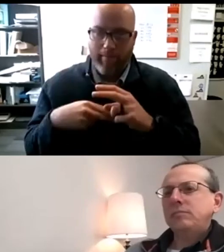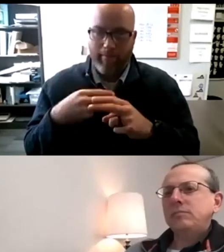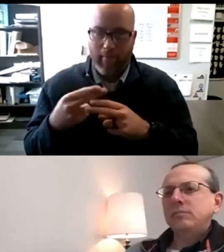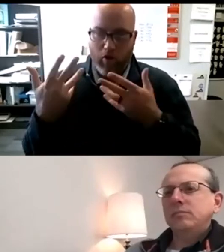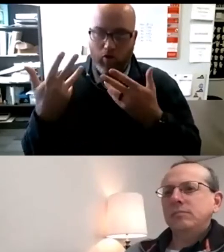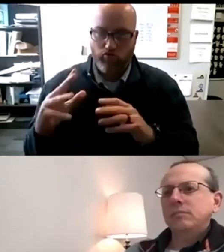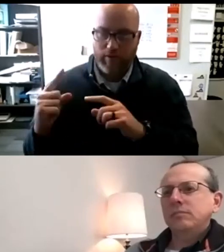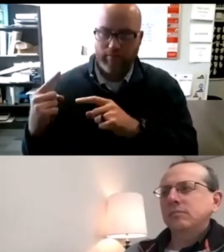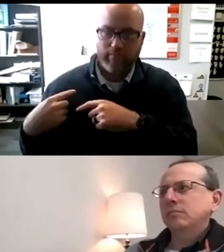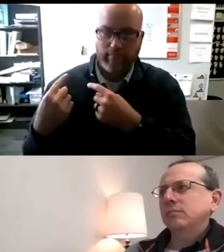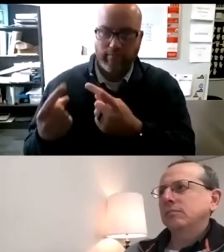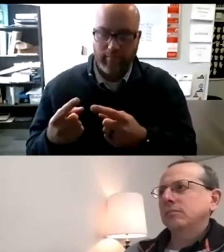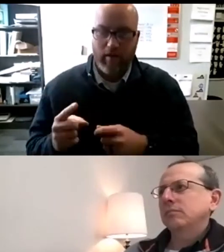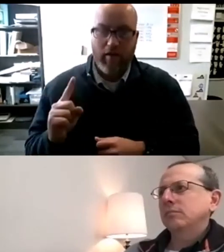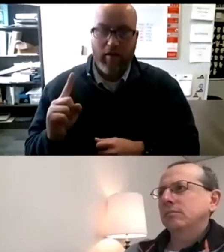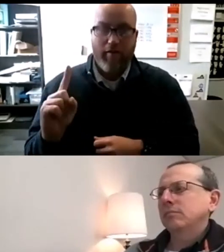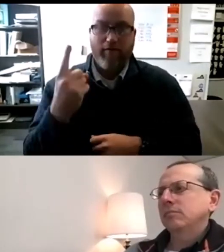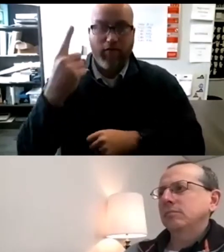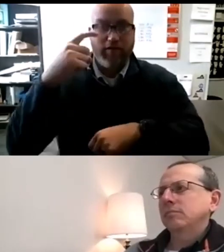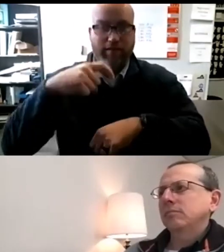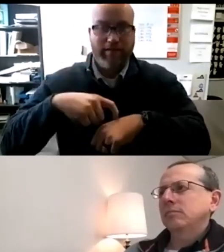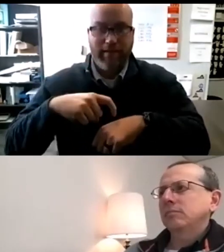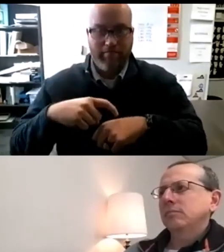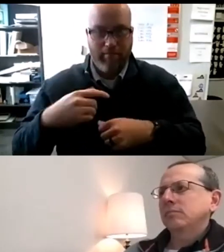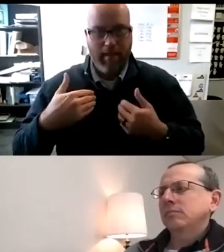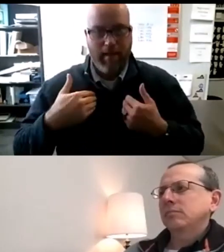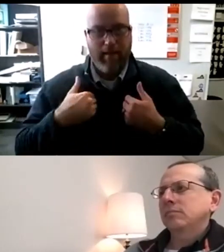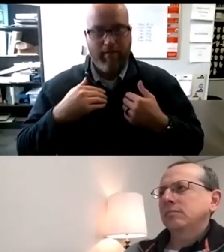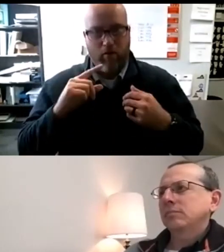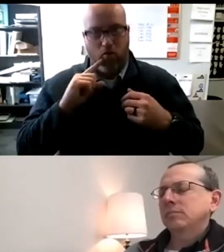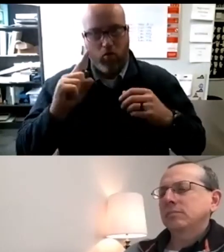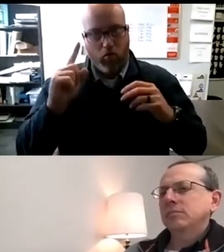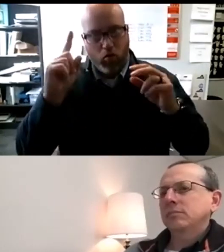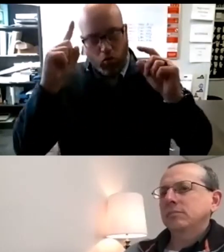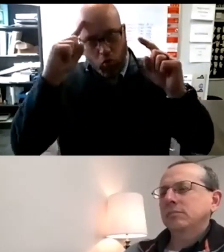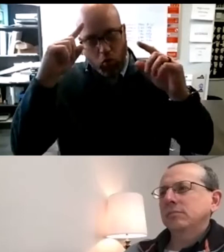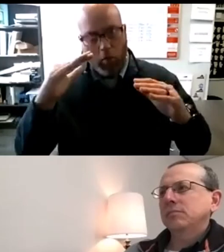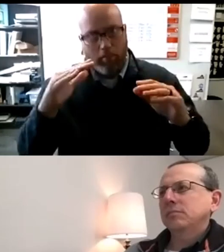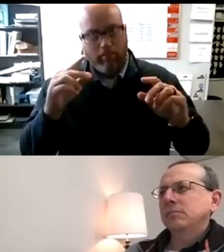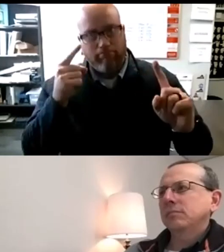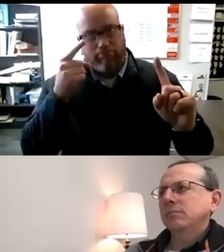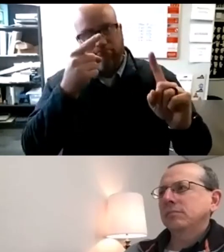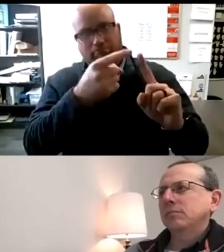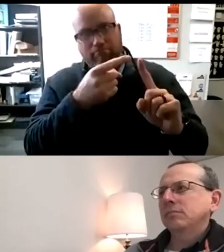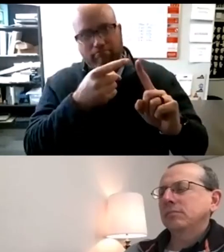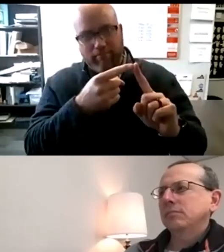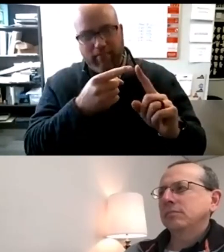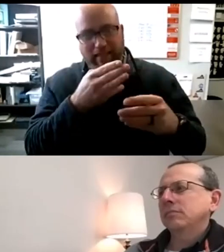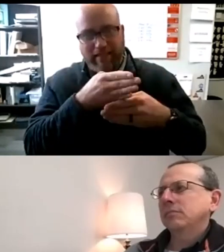time, we have reason for real hope that the end of our struggle with COVID is in